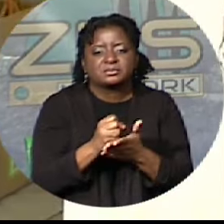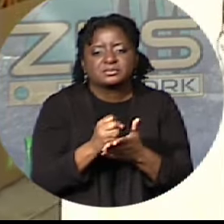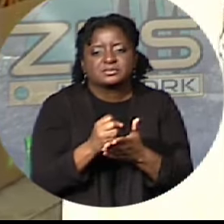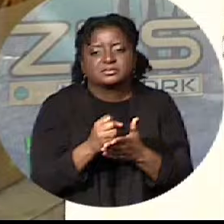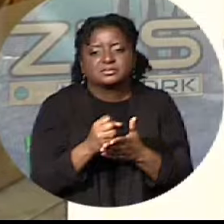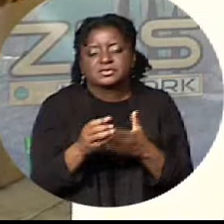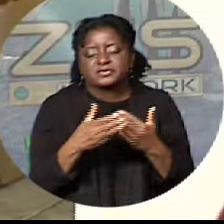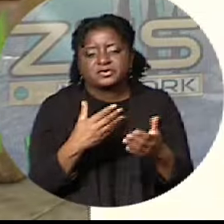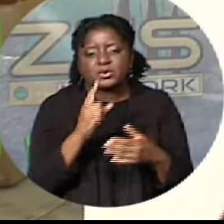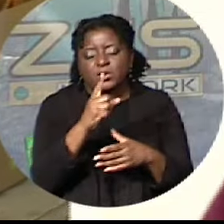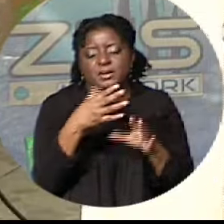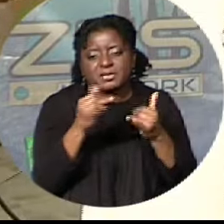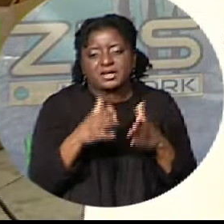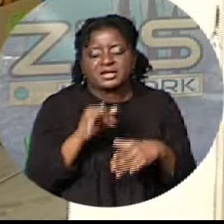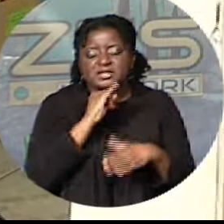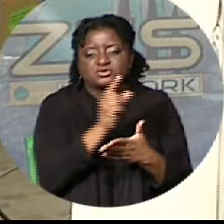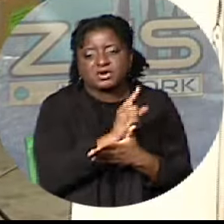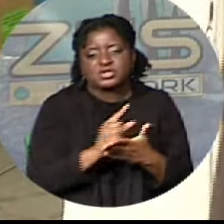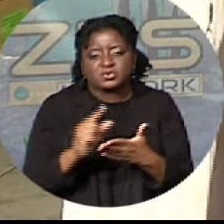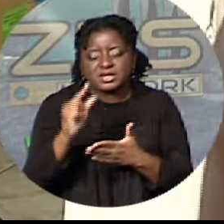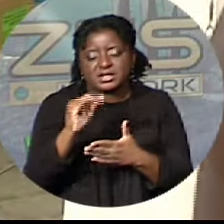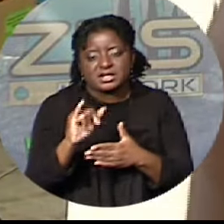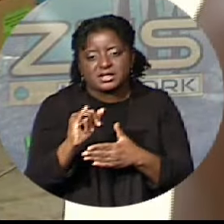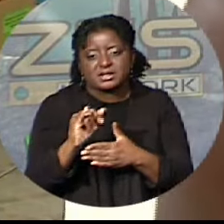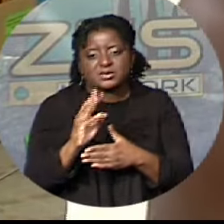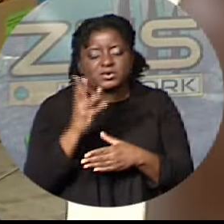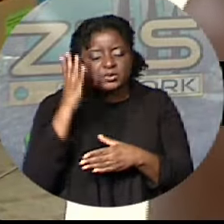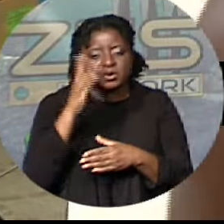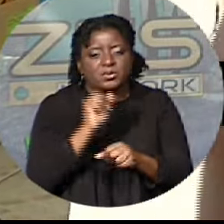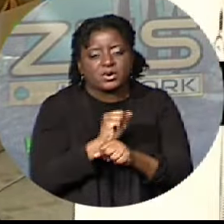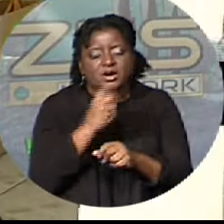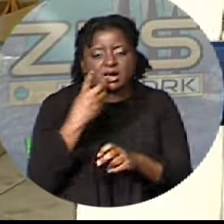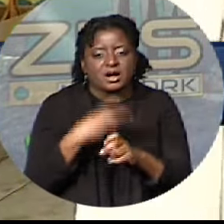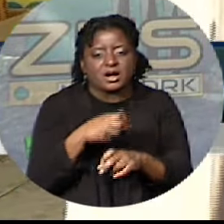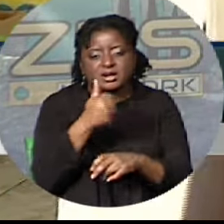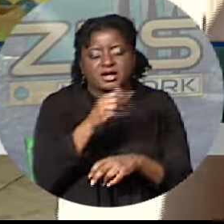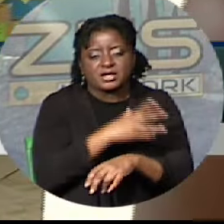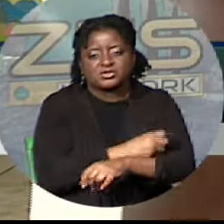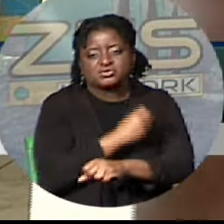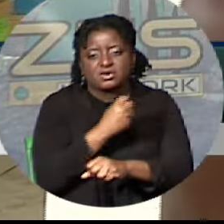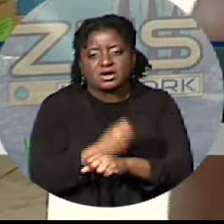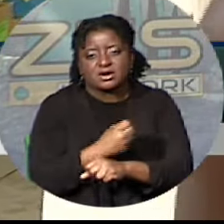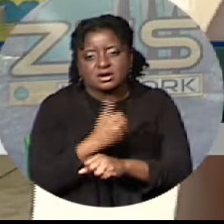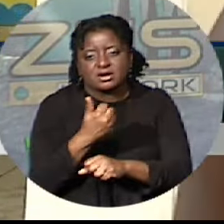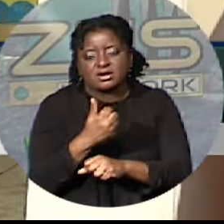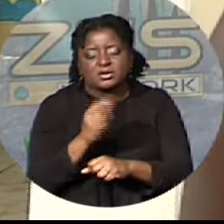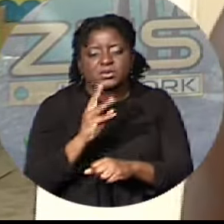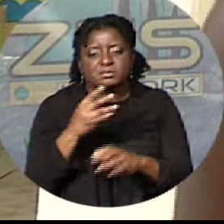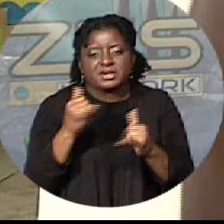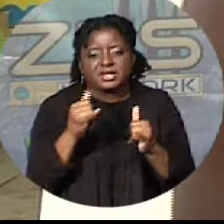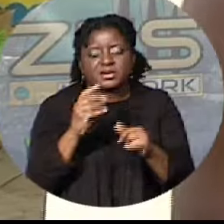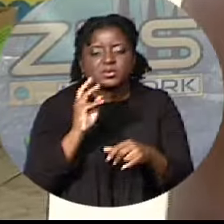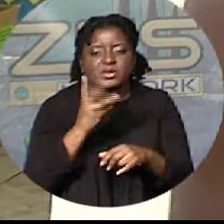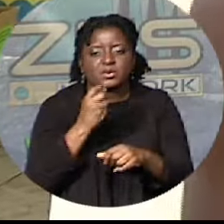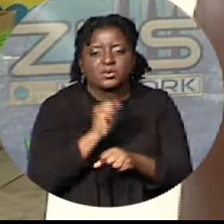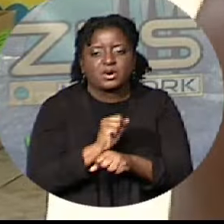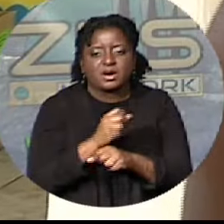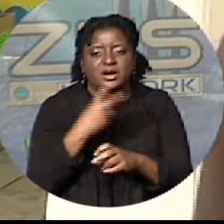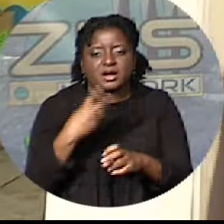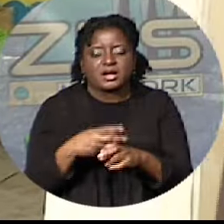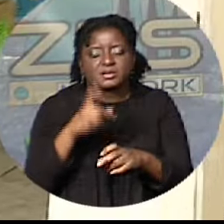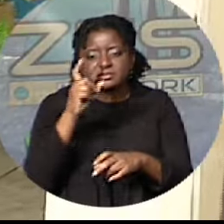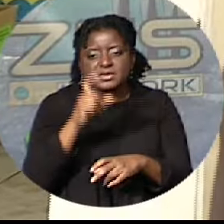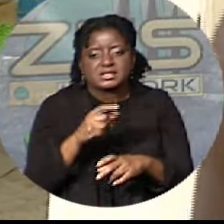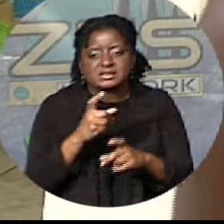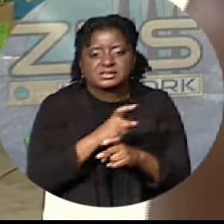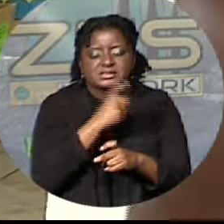we just work harder and stronger. To become champions 2 years straight, it feels good. You know, you play, you work hard. You gotta